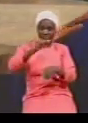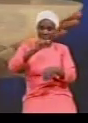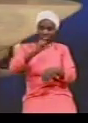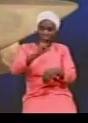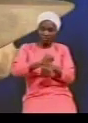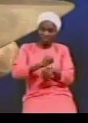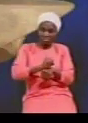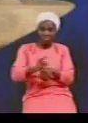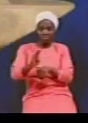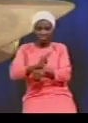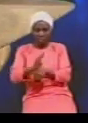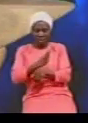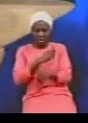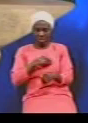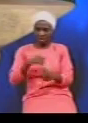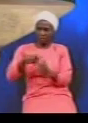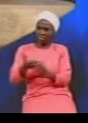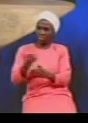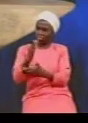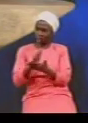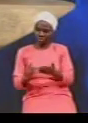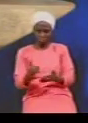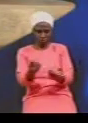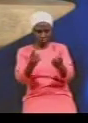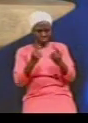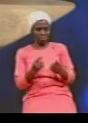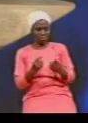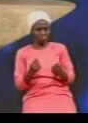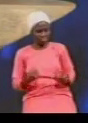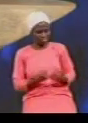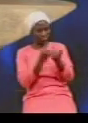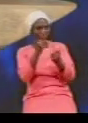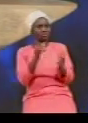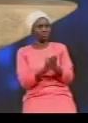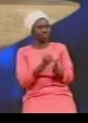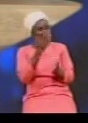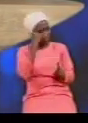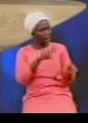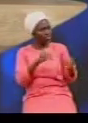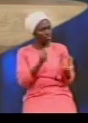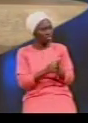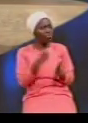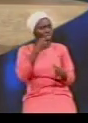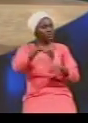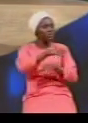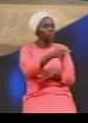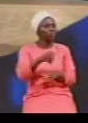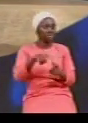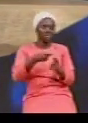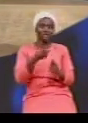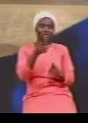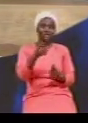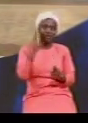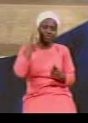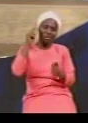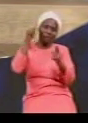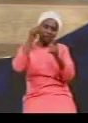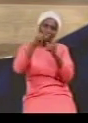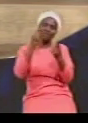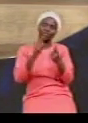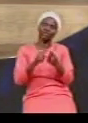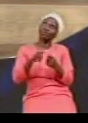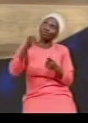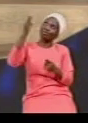comes to challenge you, why are you doing that? Who sent you to do that? You point to the Almighty,